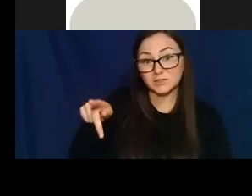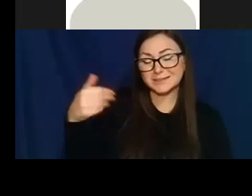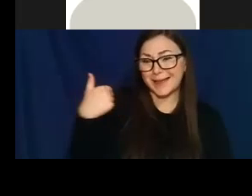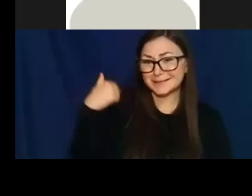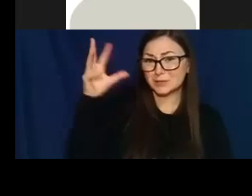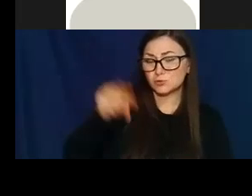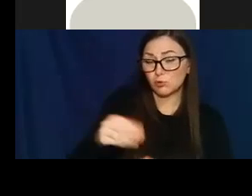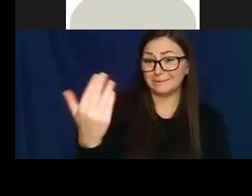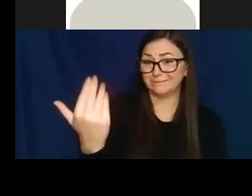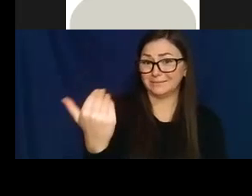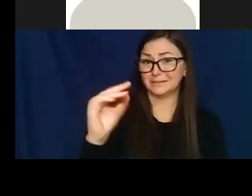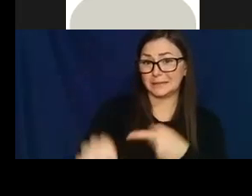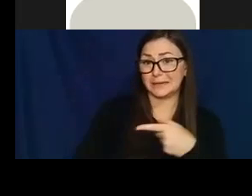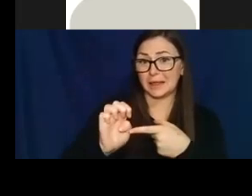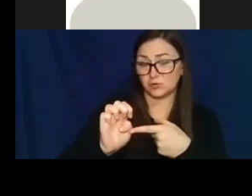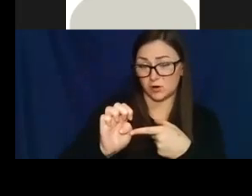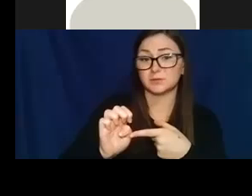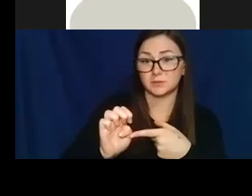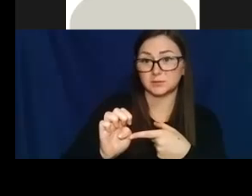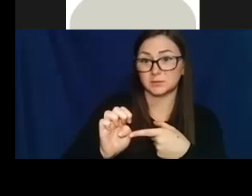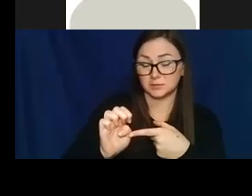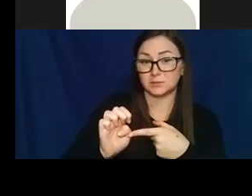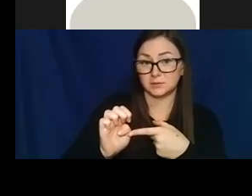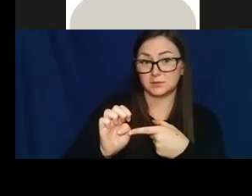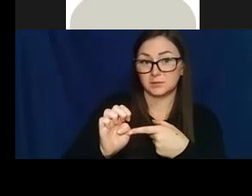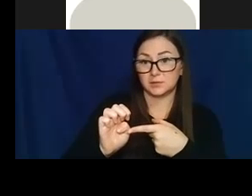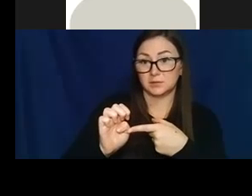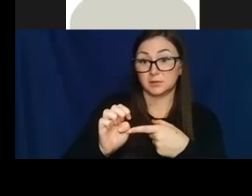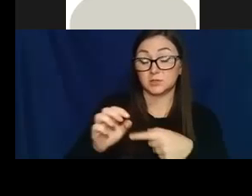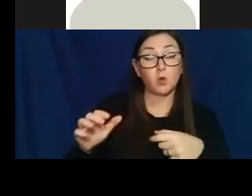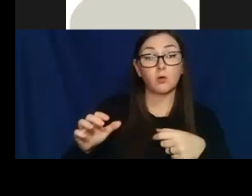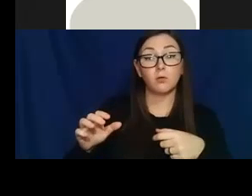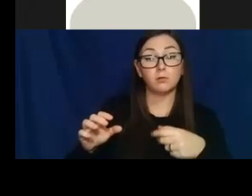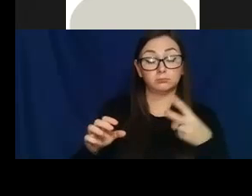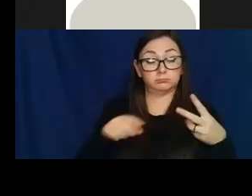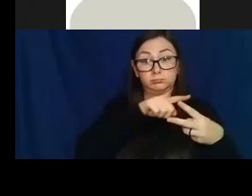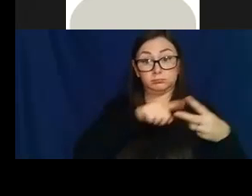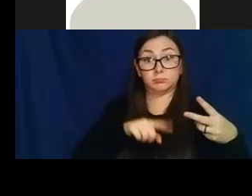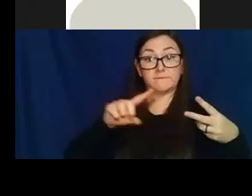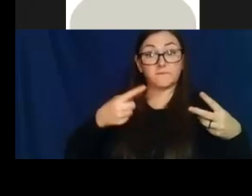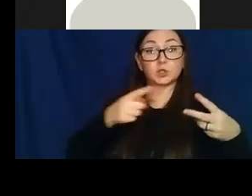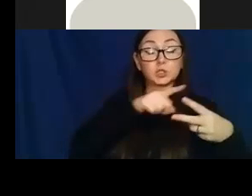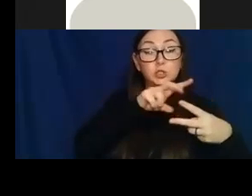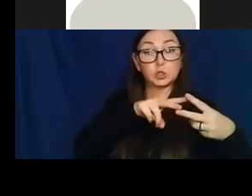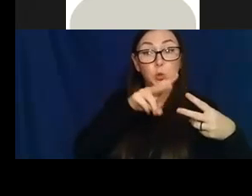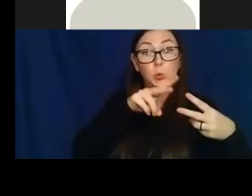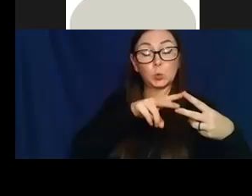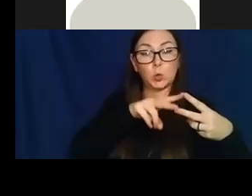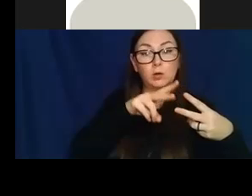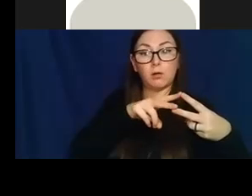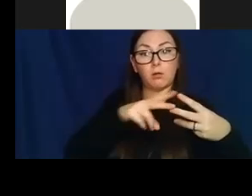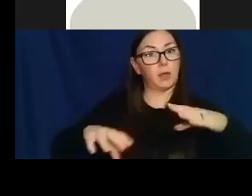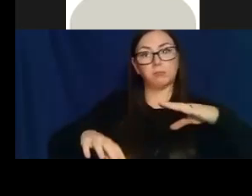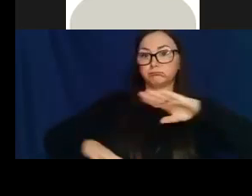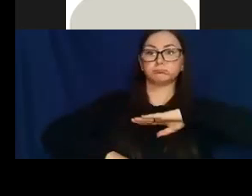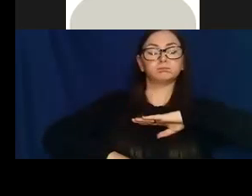electrons. So the very first 2 electrons of phosphorus occupy the 1s orbit. So we put a superscript 2 because the